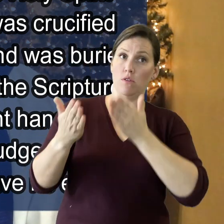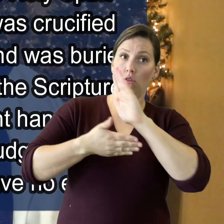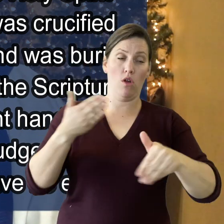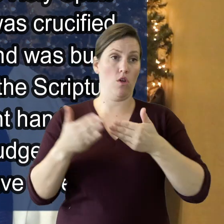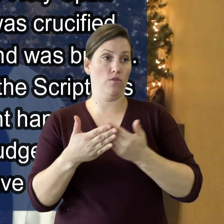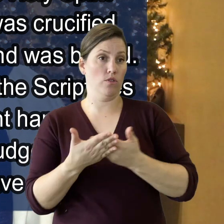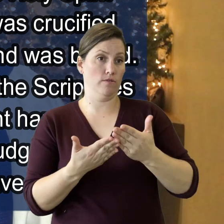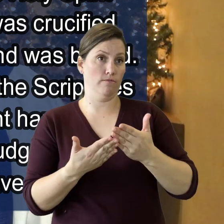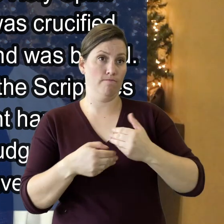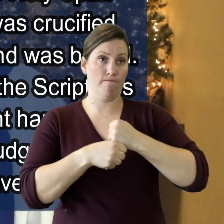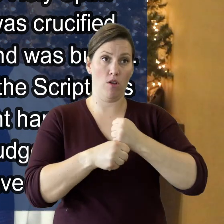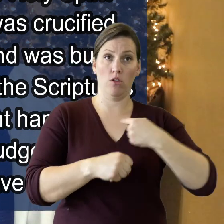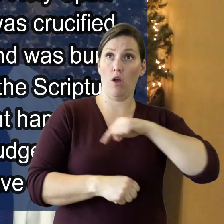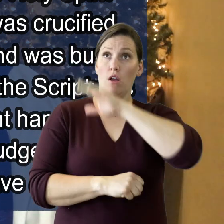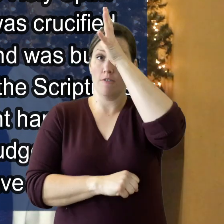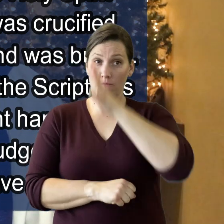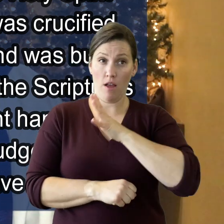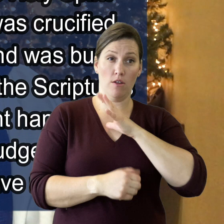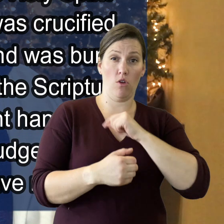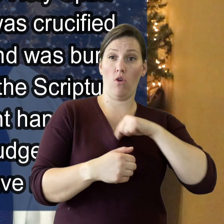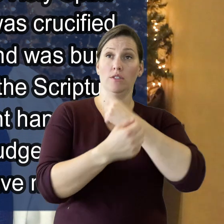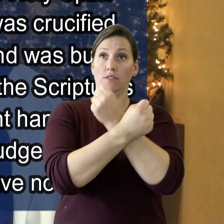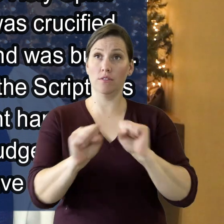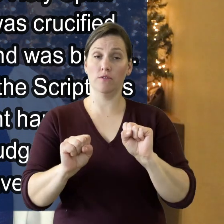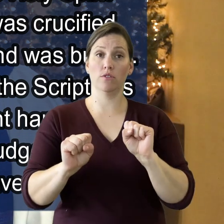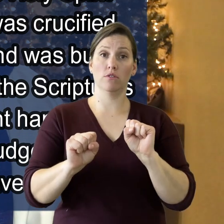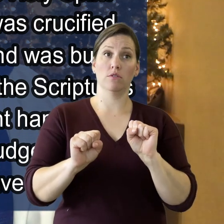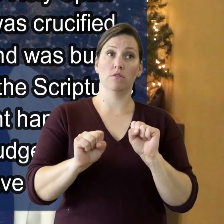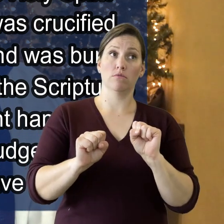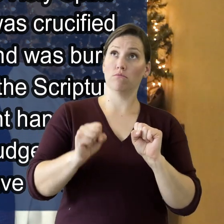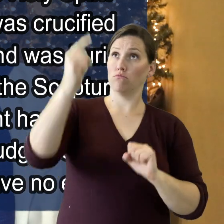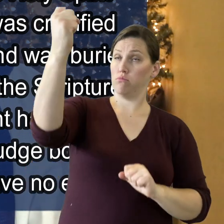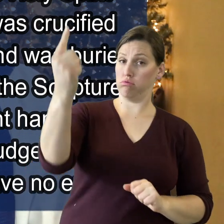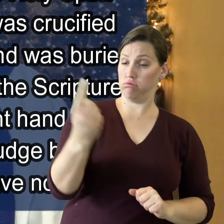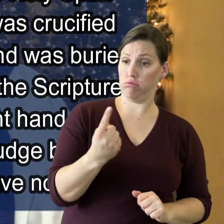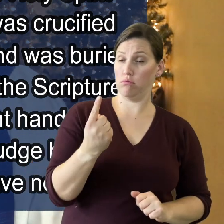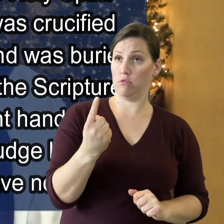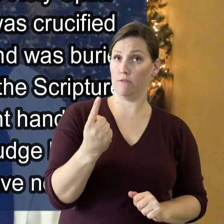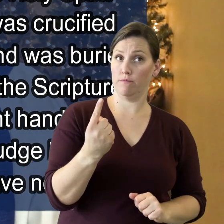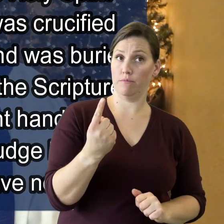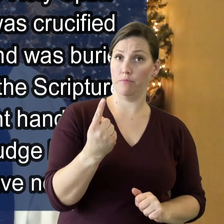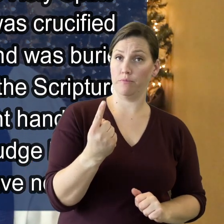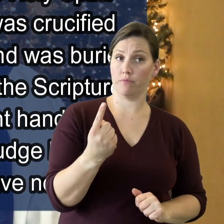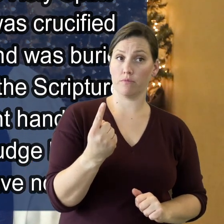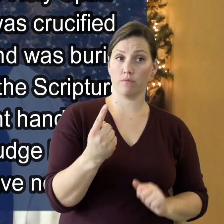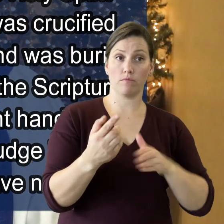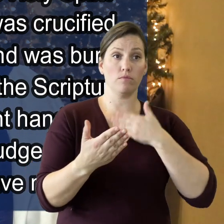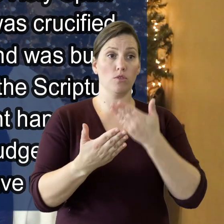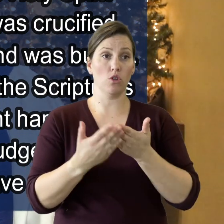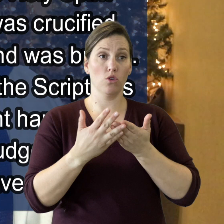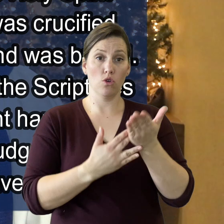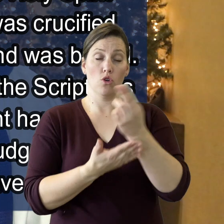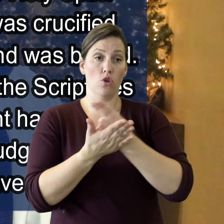all things were made, who for us men and for our salvation came down from heaven, and was incarnate by